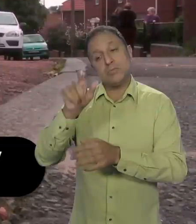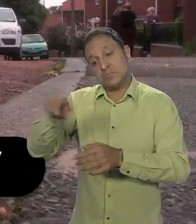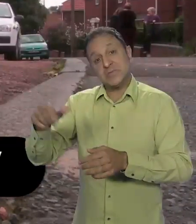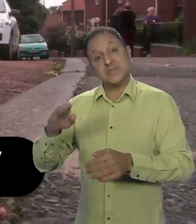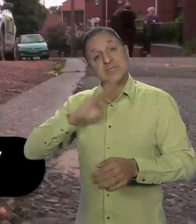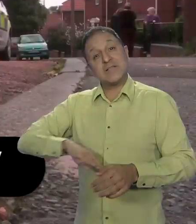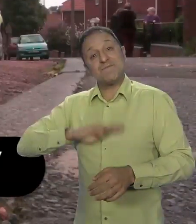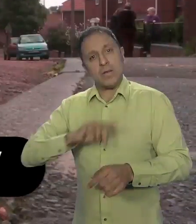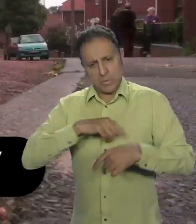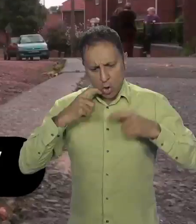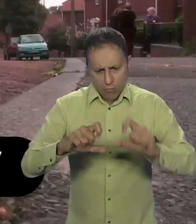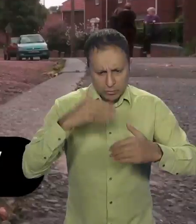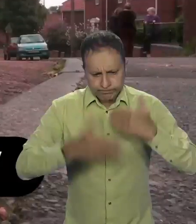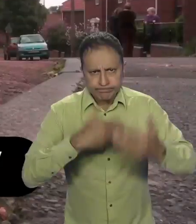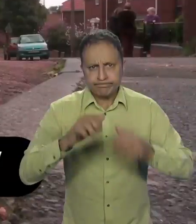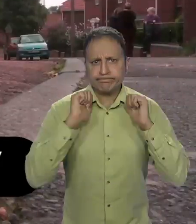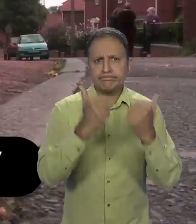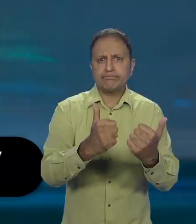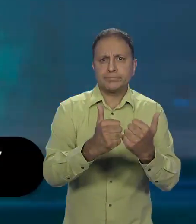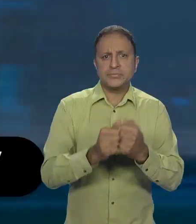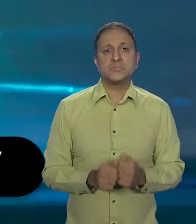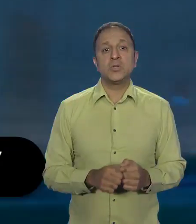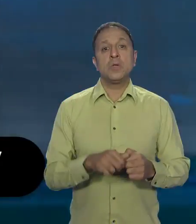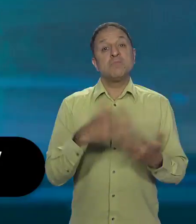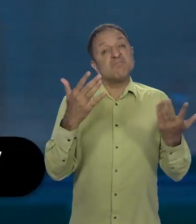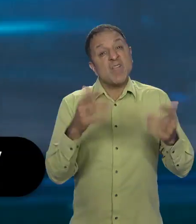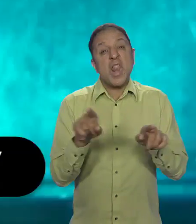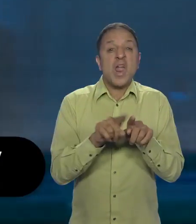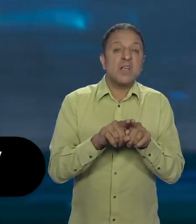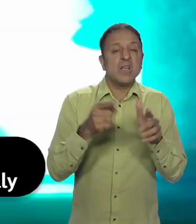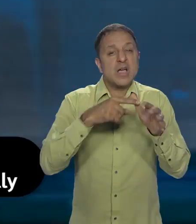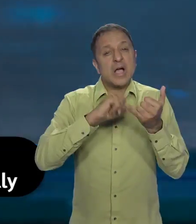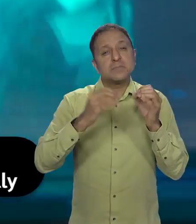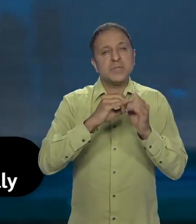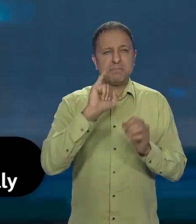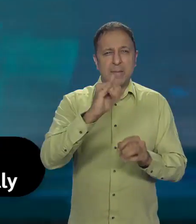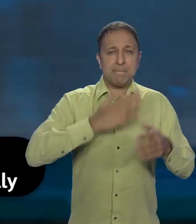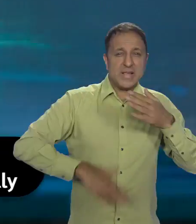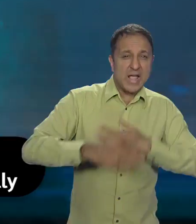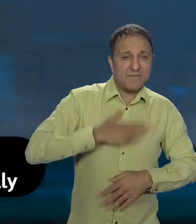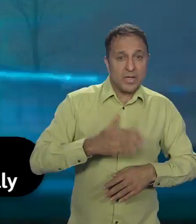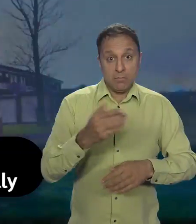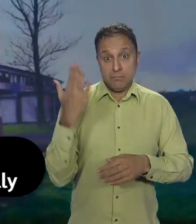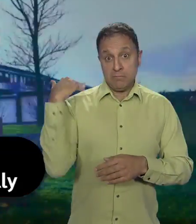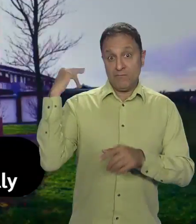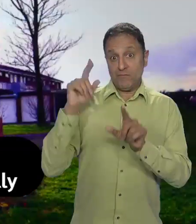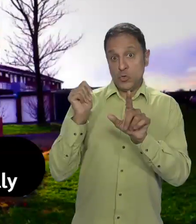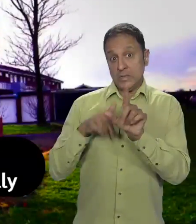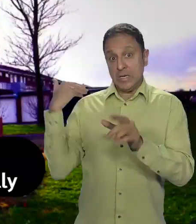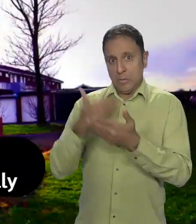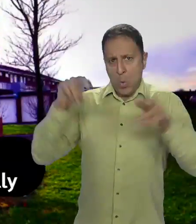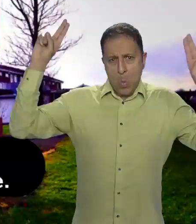as the best force in the country for victim satisfaction levels. While incidents of antisocial behaviour have